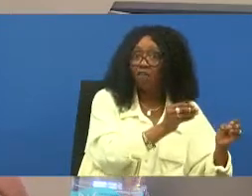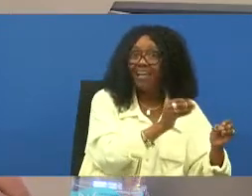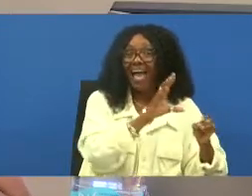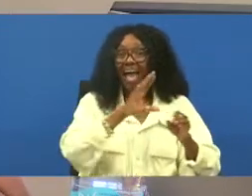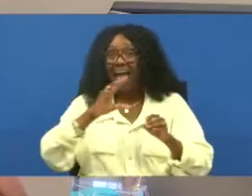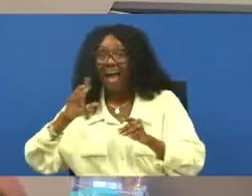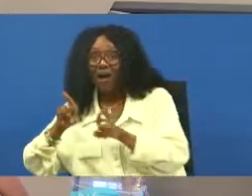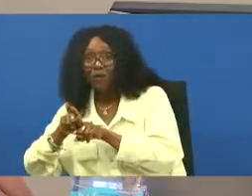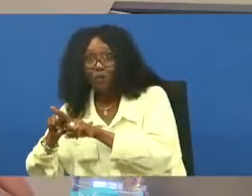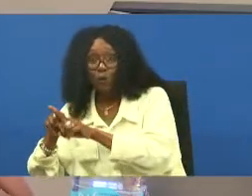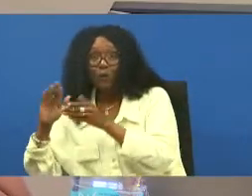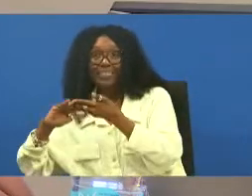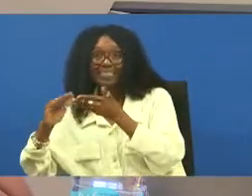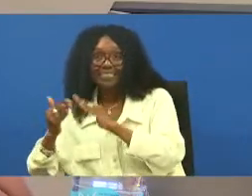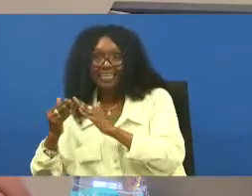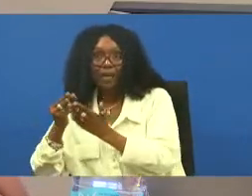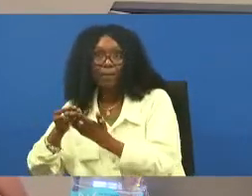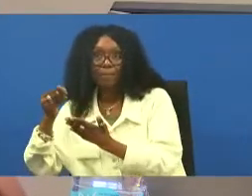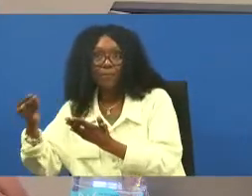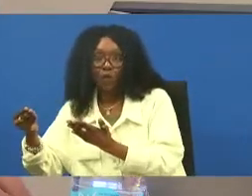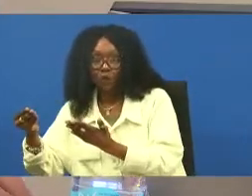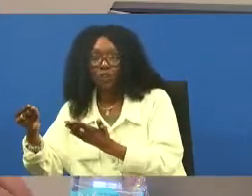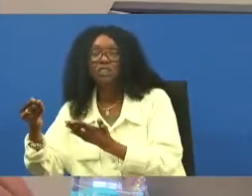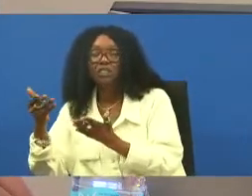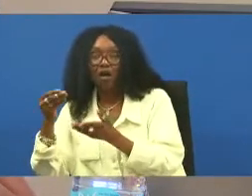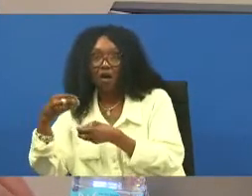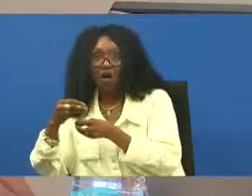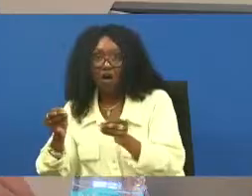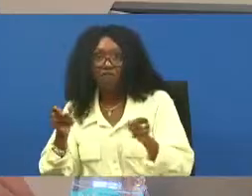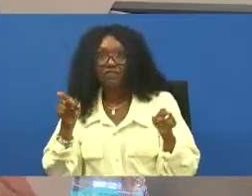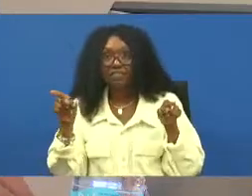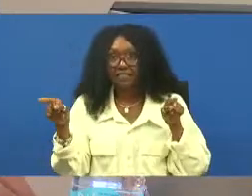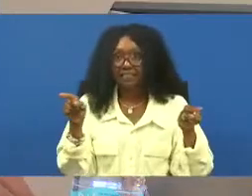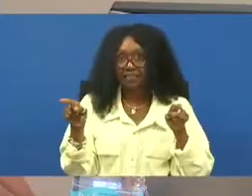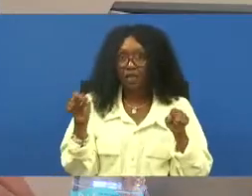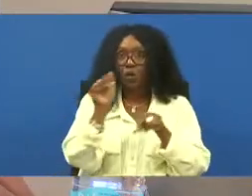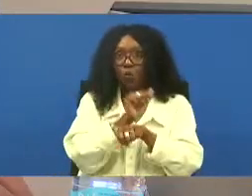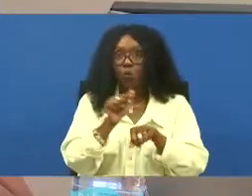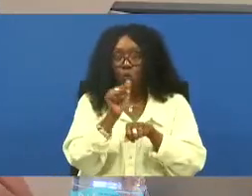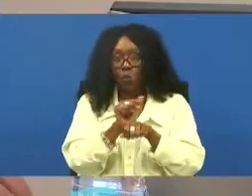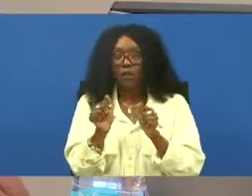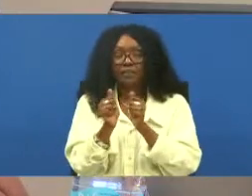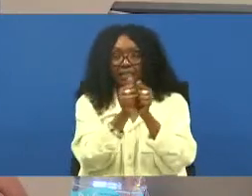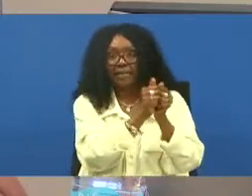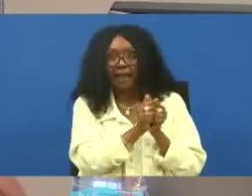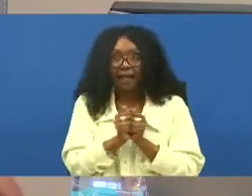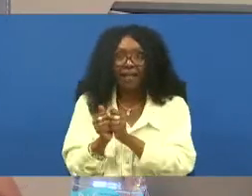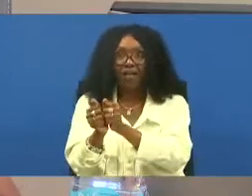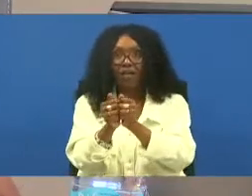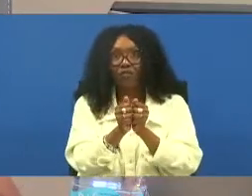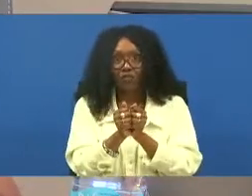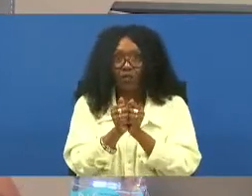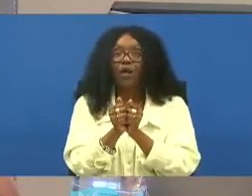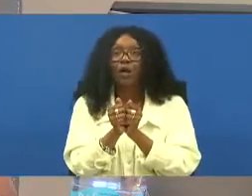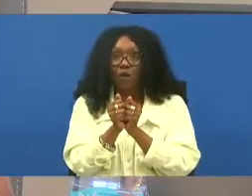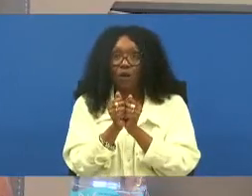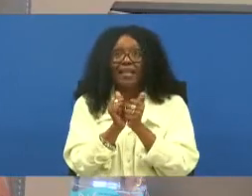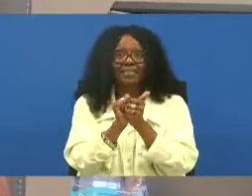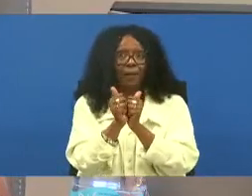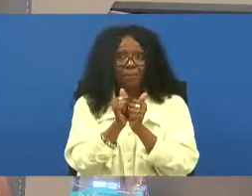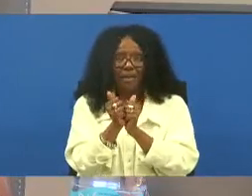office to develop a request for proposal in a highly competitive process. And we